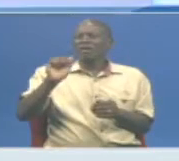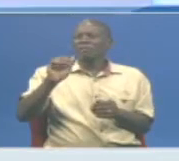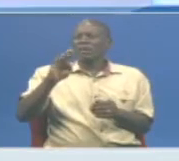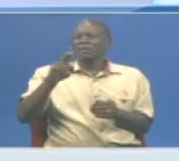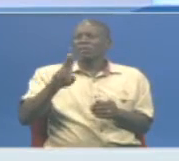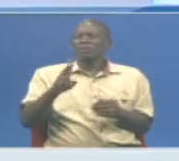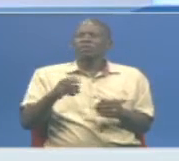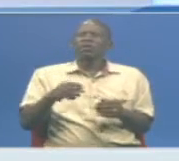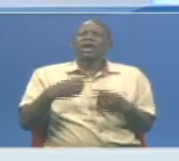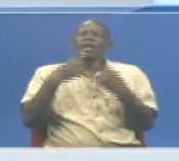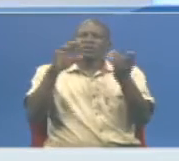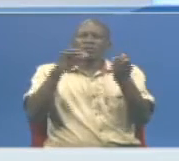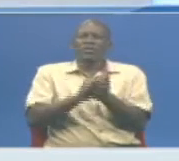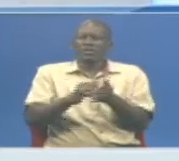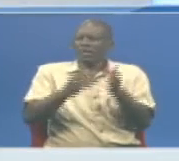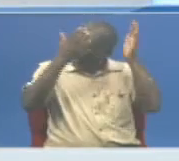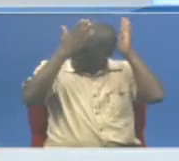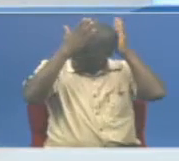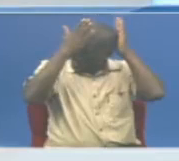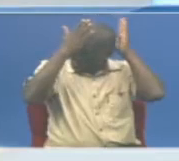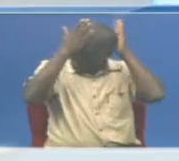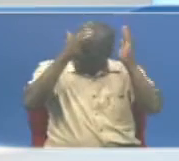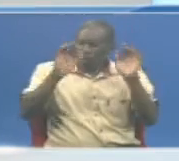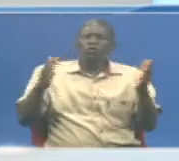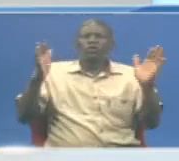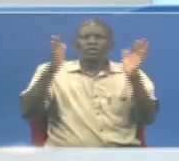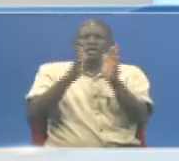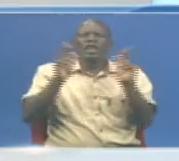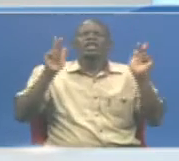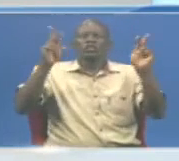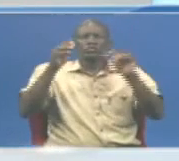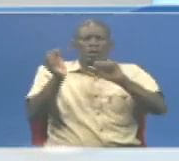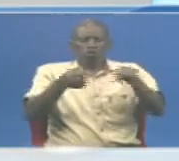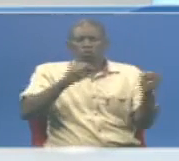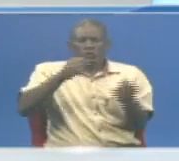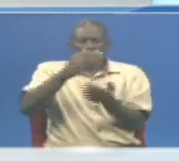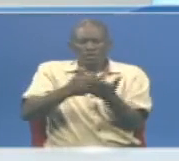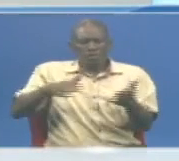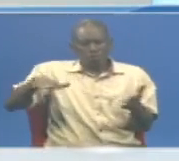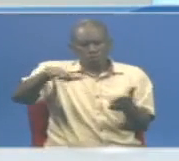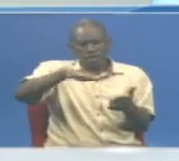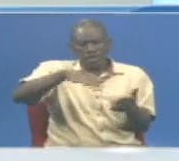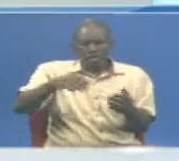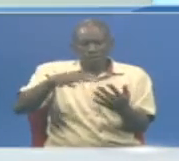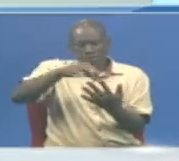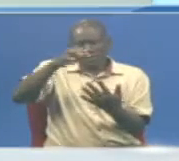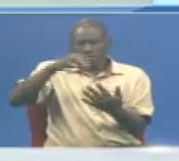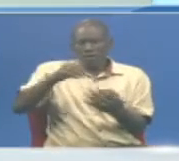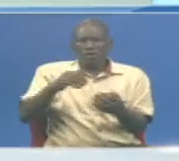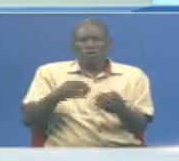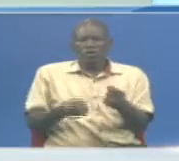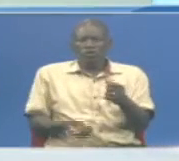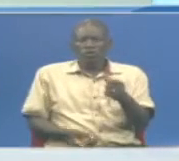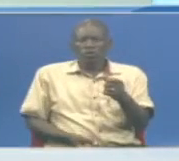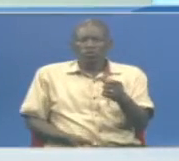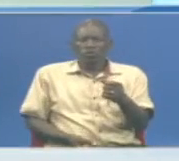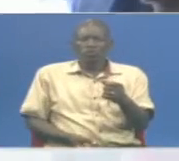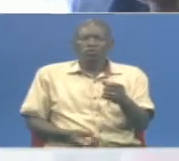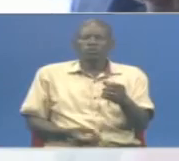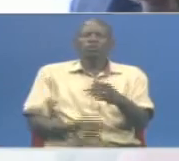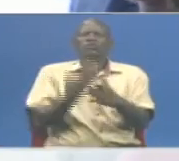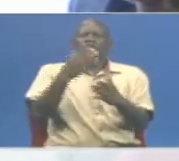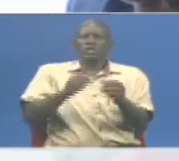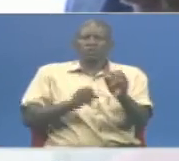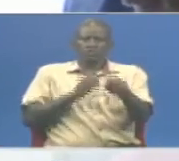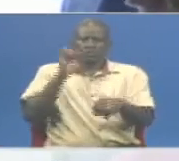Kakamega Forest, Kisumu and Homa Bay are some of the sites selected for filming some scenes for the movie. We